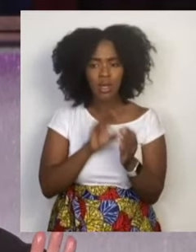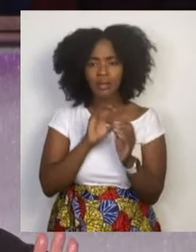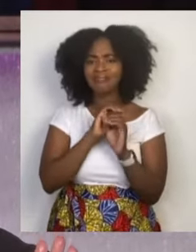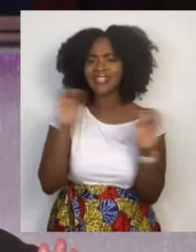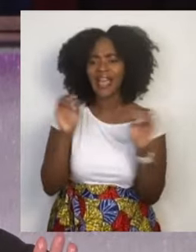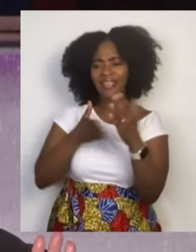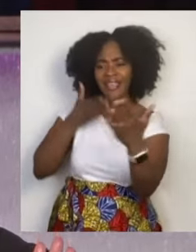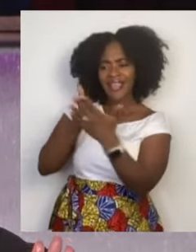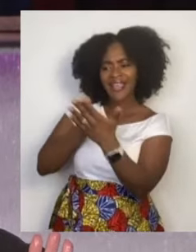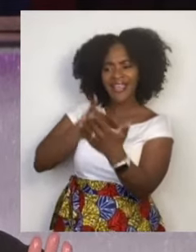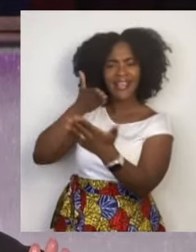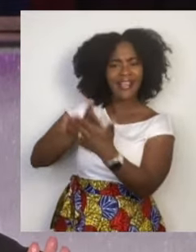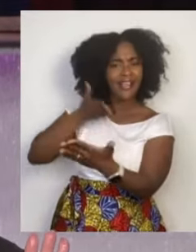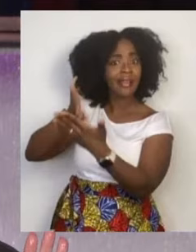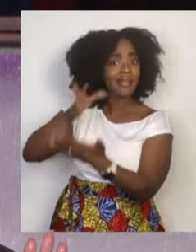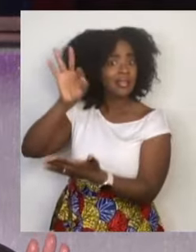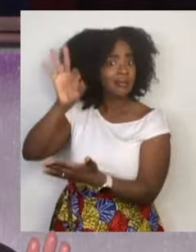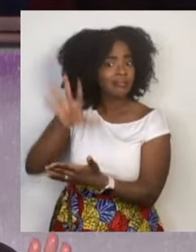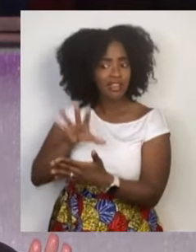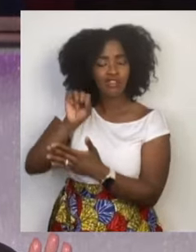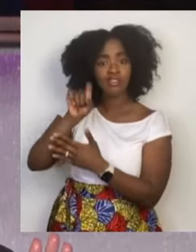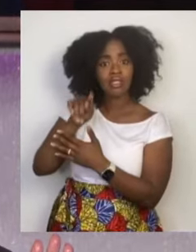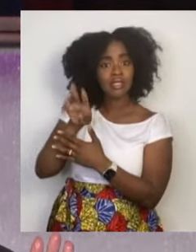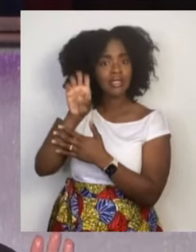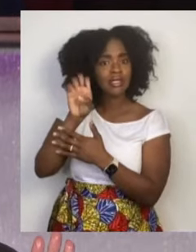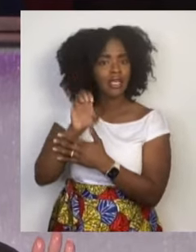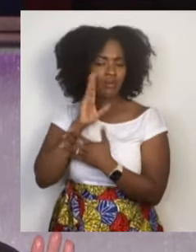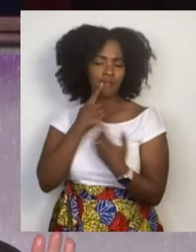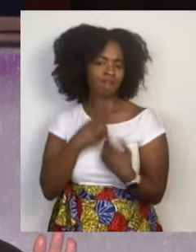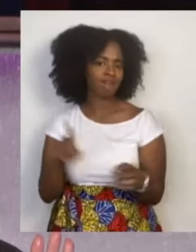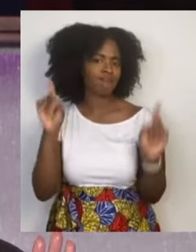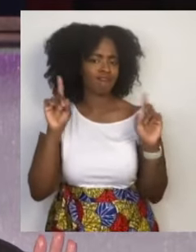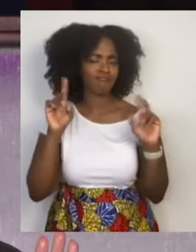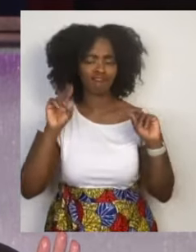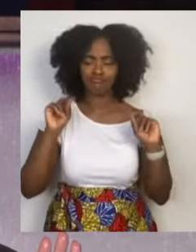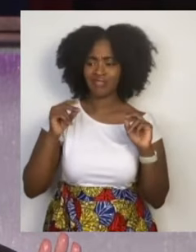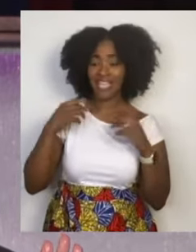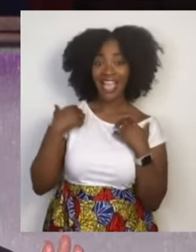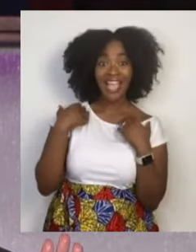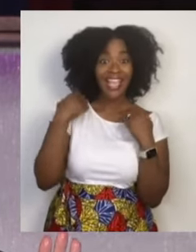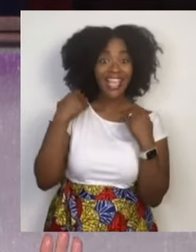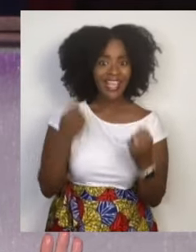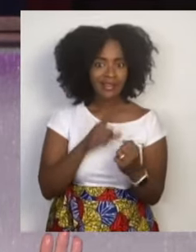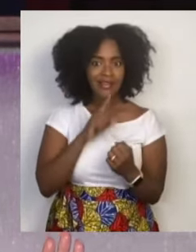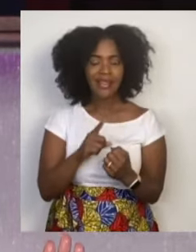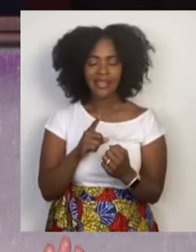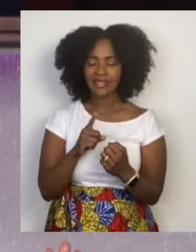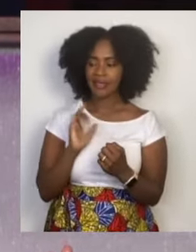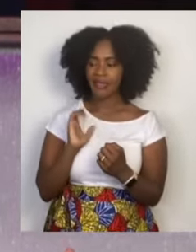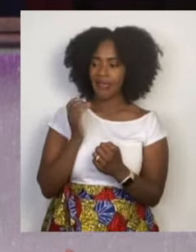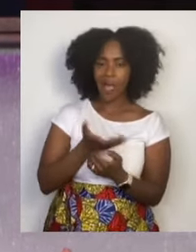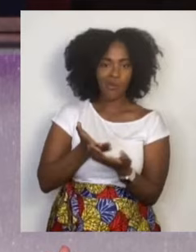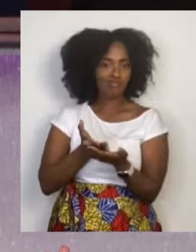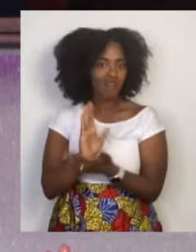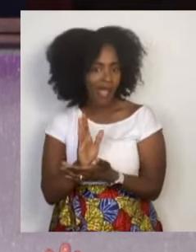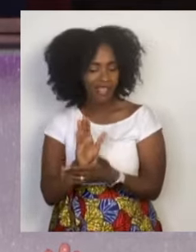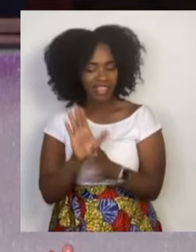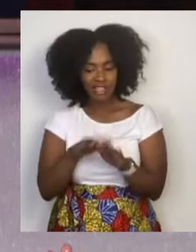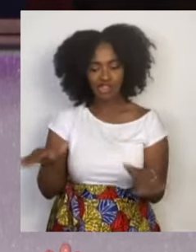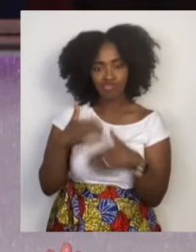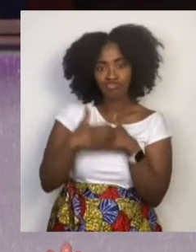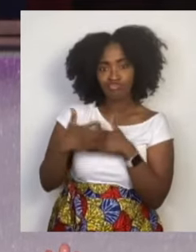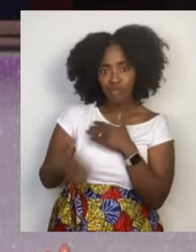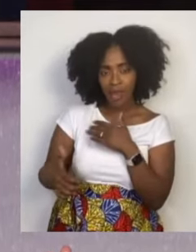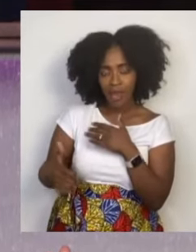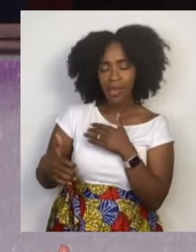the children's bread. And the word of God said if we ask for healing, God would not for bread give us a stone. If we ask